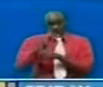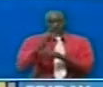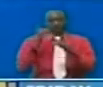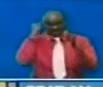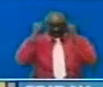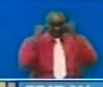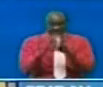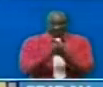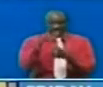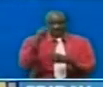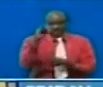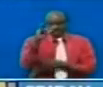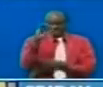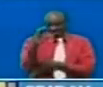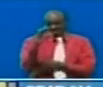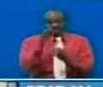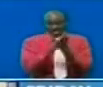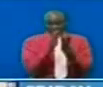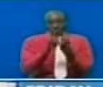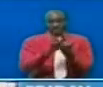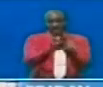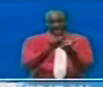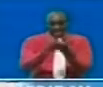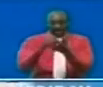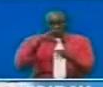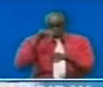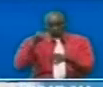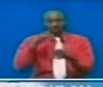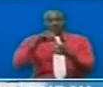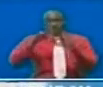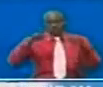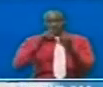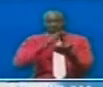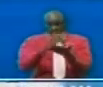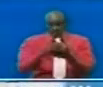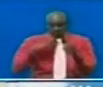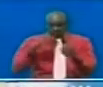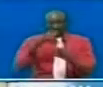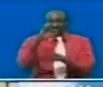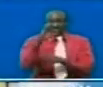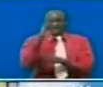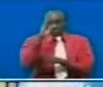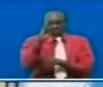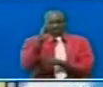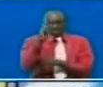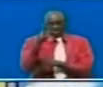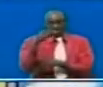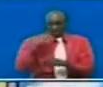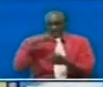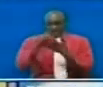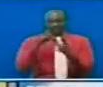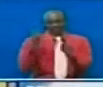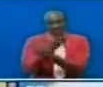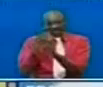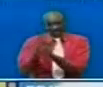initiatives. NIC Bank is one of such lenders who is seeking funds not just to meet CBK's requirement, but also to finance the next